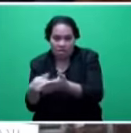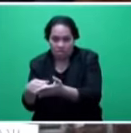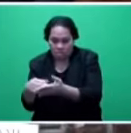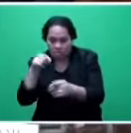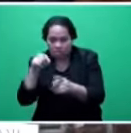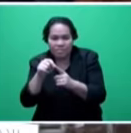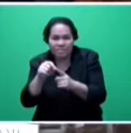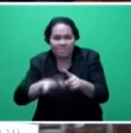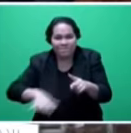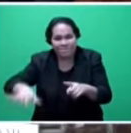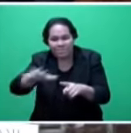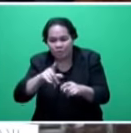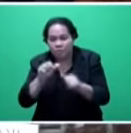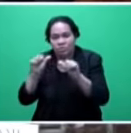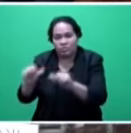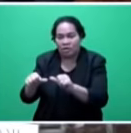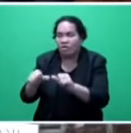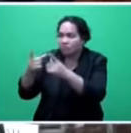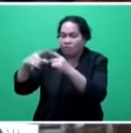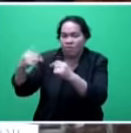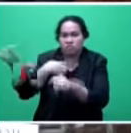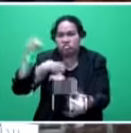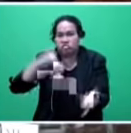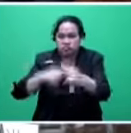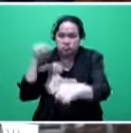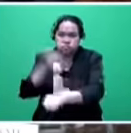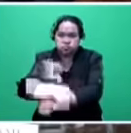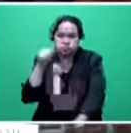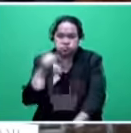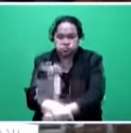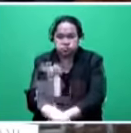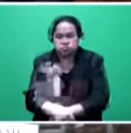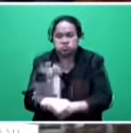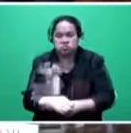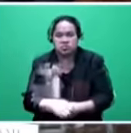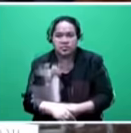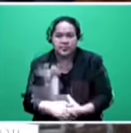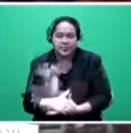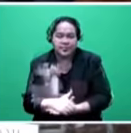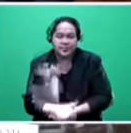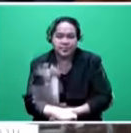Pacific and prevented them from further conquest and occupation of the Melanesian West.